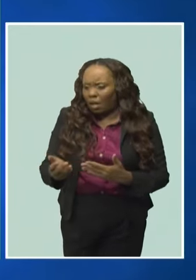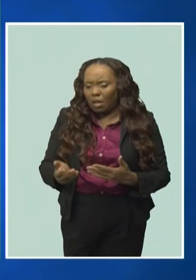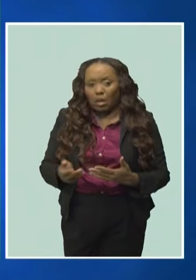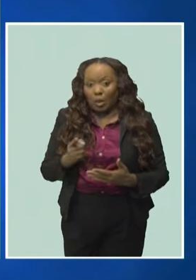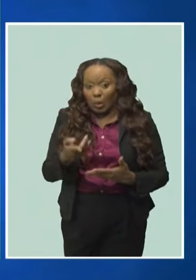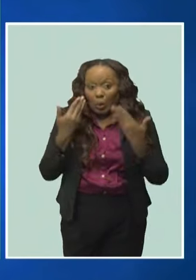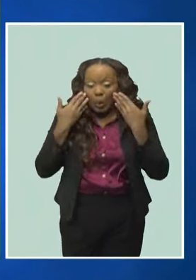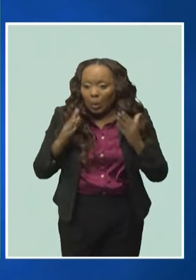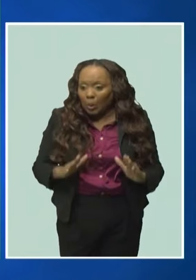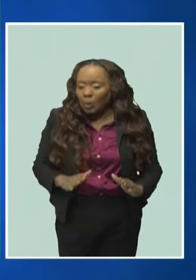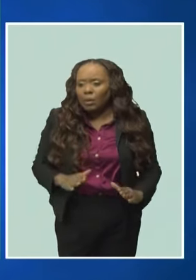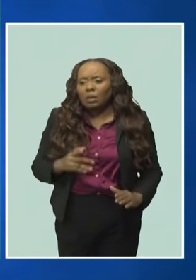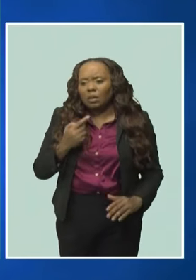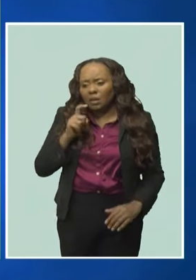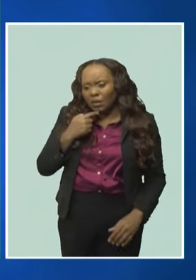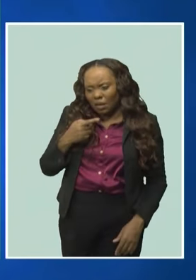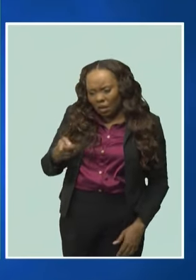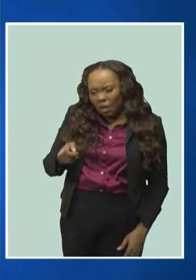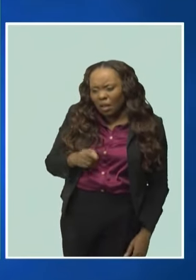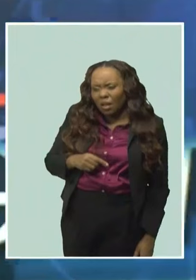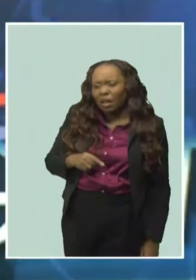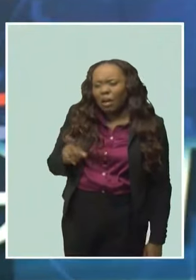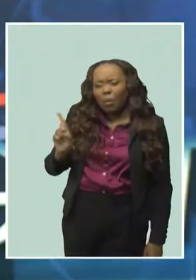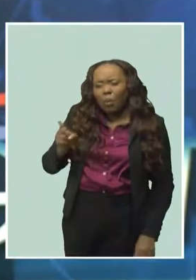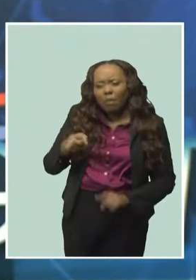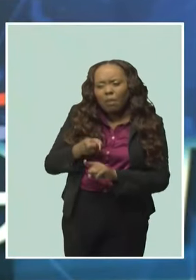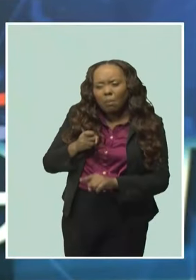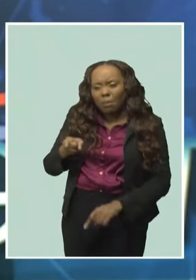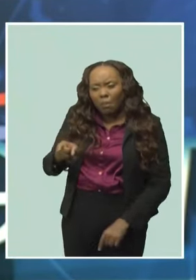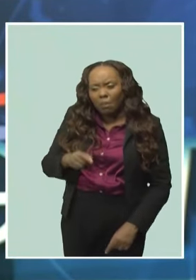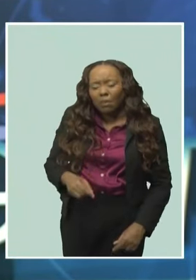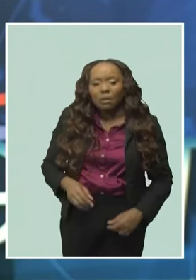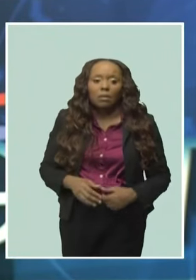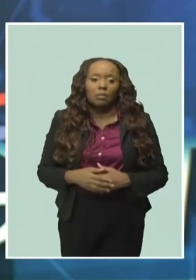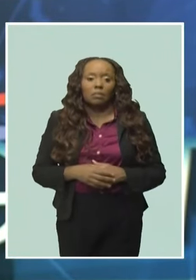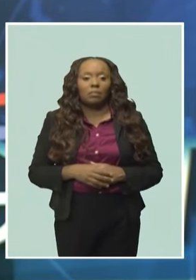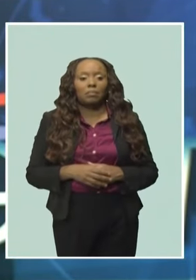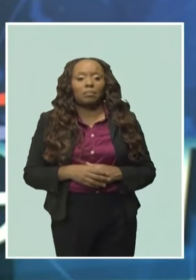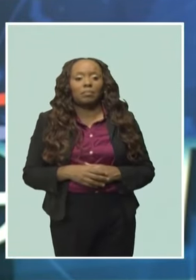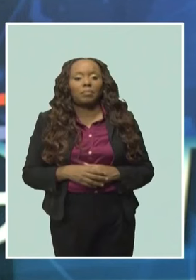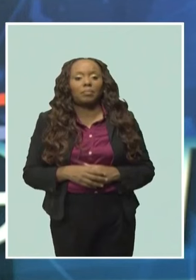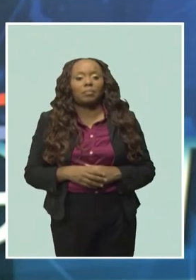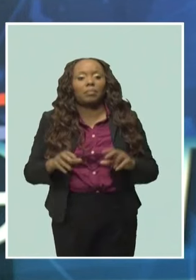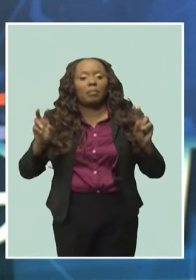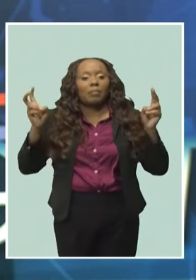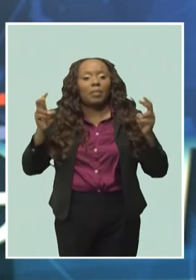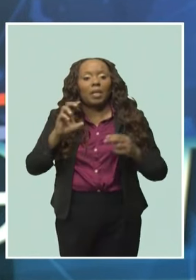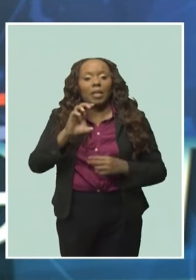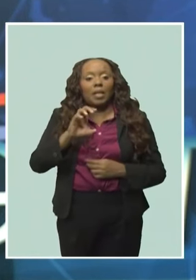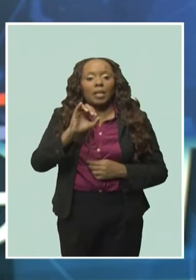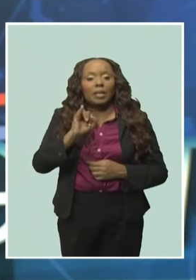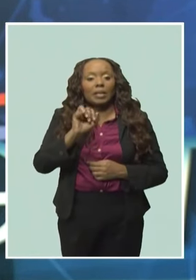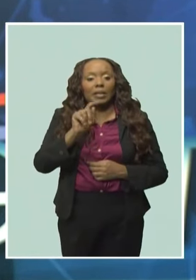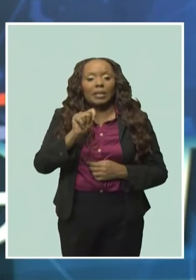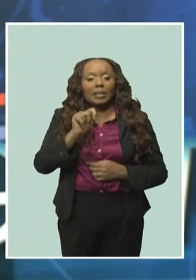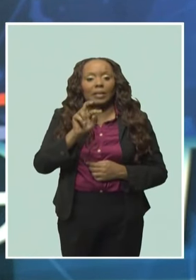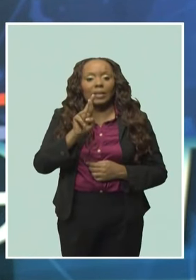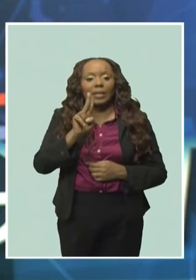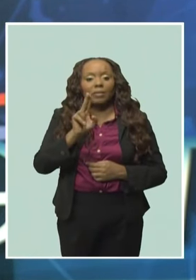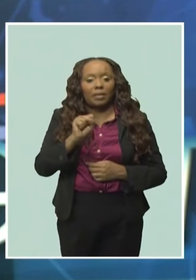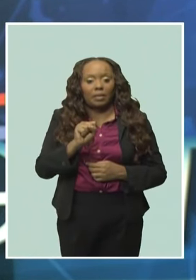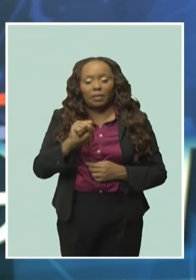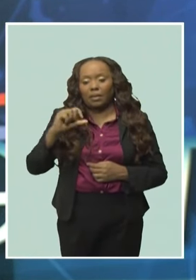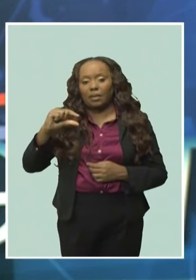might ingest a crop that has been sprayed prior. Citrus greening disease has proven to be a menace for citrus growers